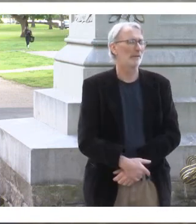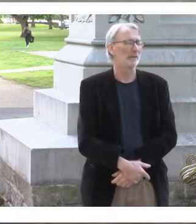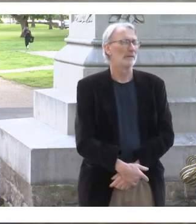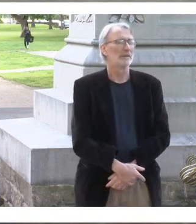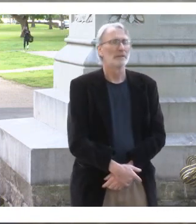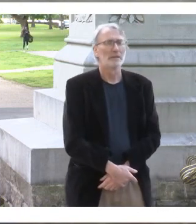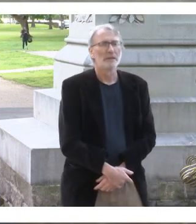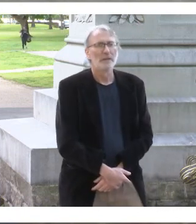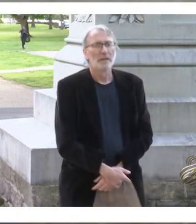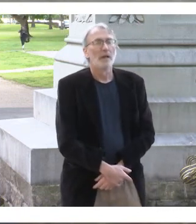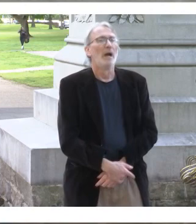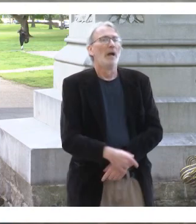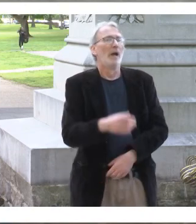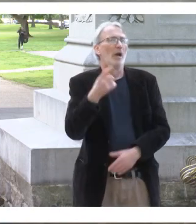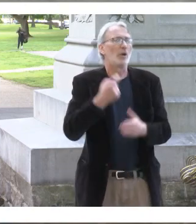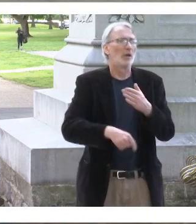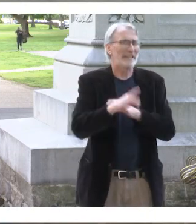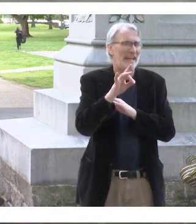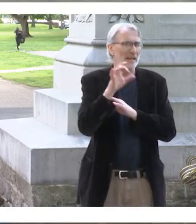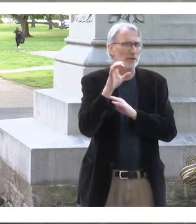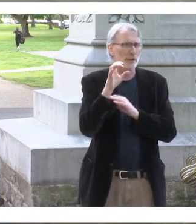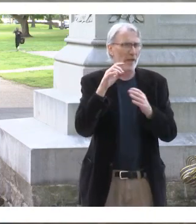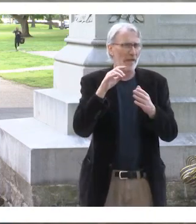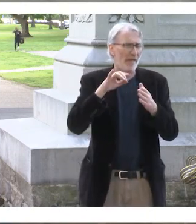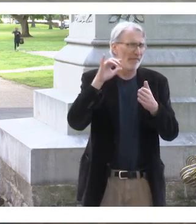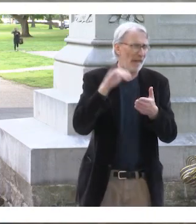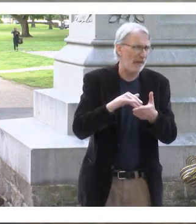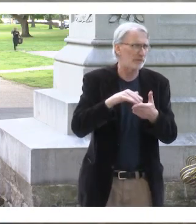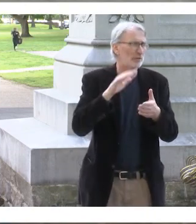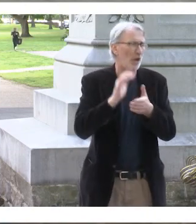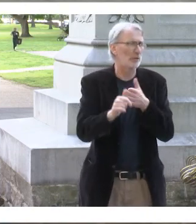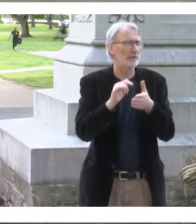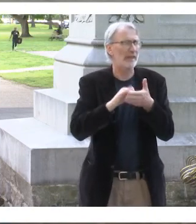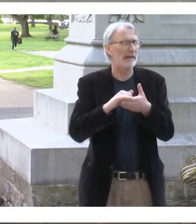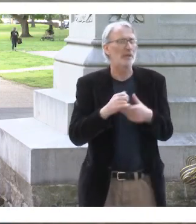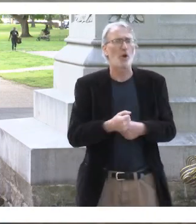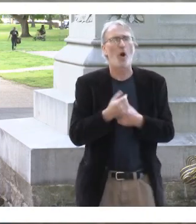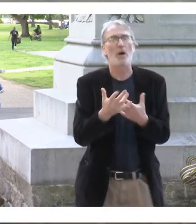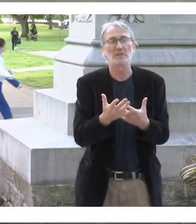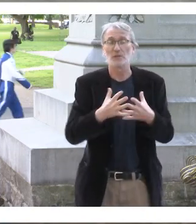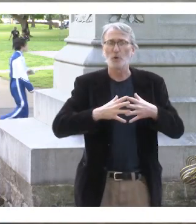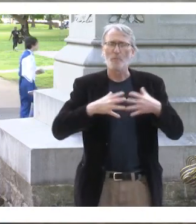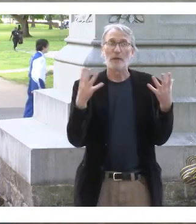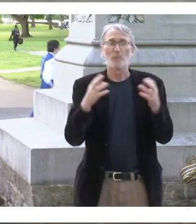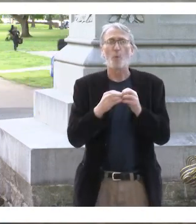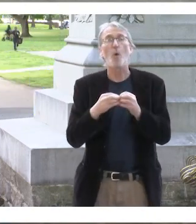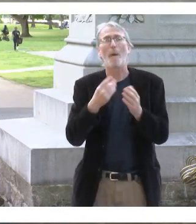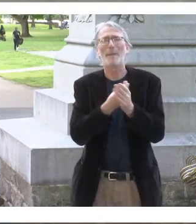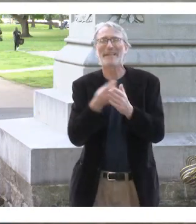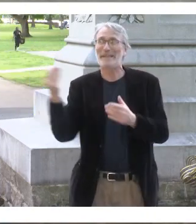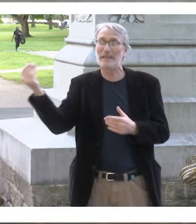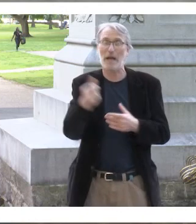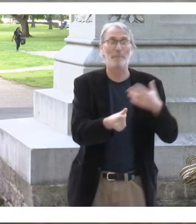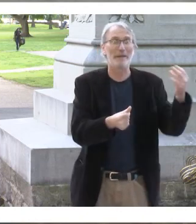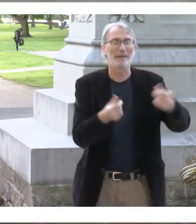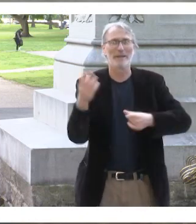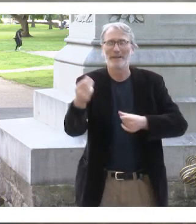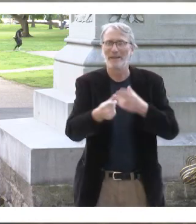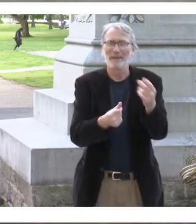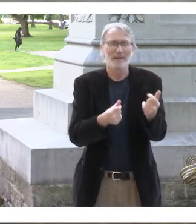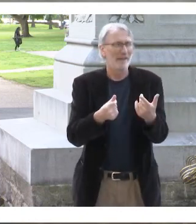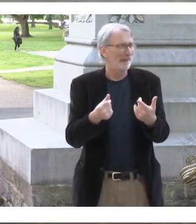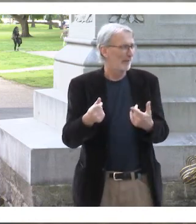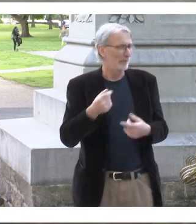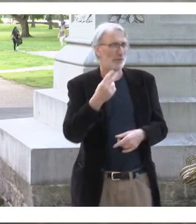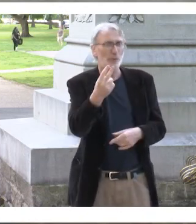The initial investment here was $800,000. That spurred so much more investment. And that brought us